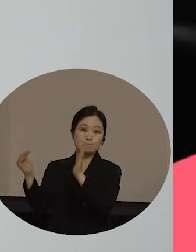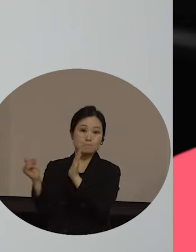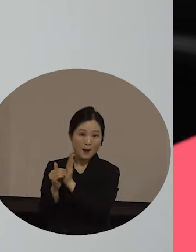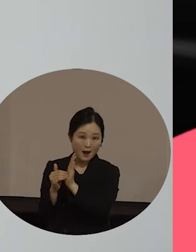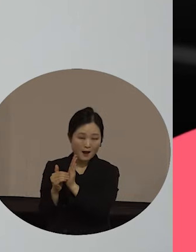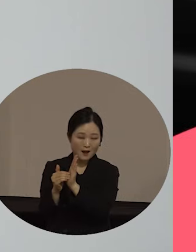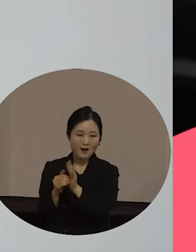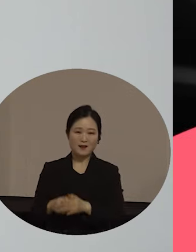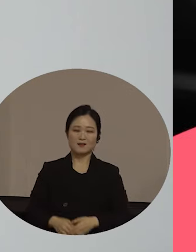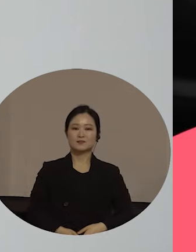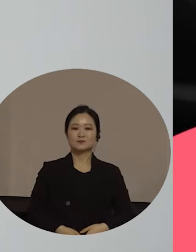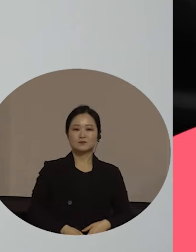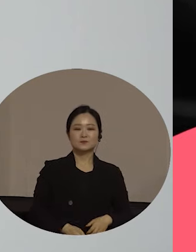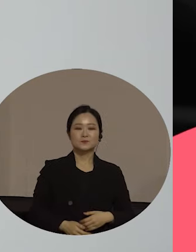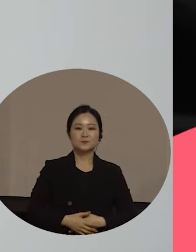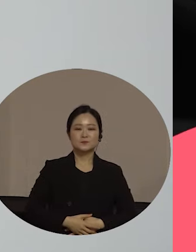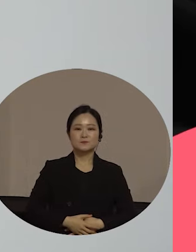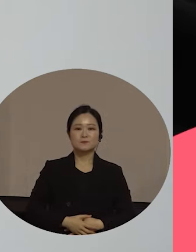are opening the